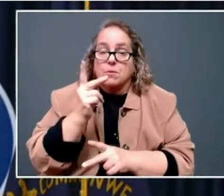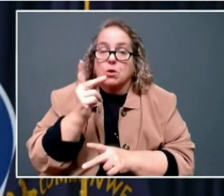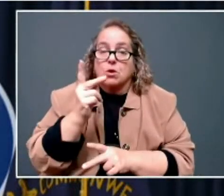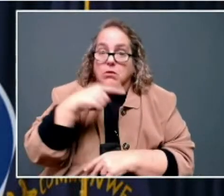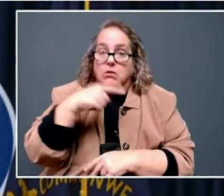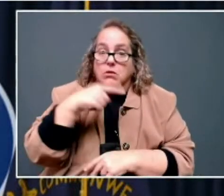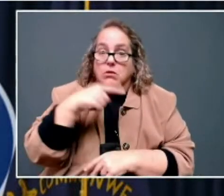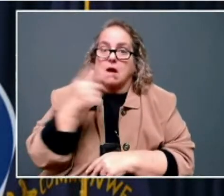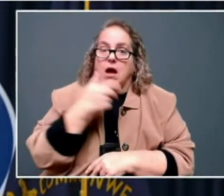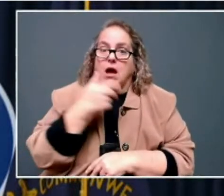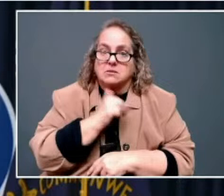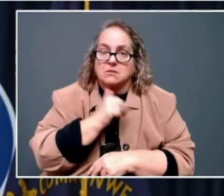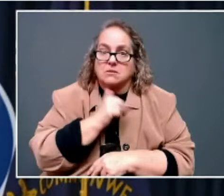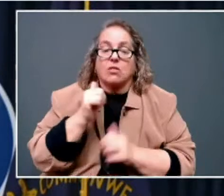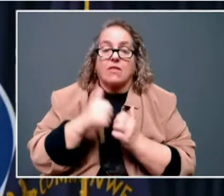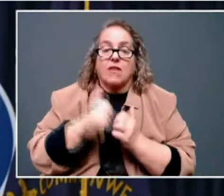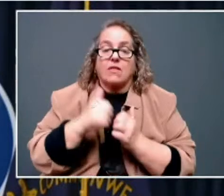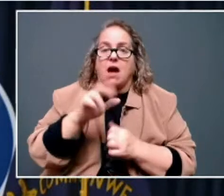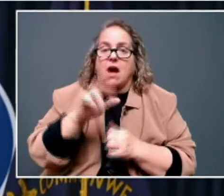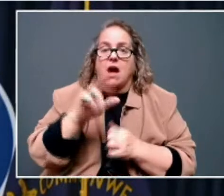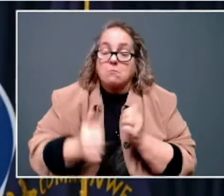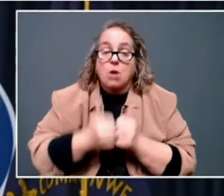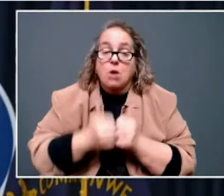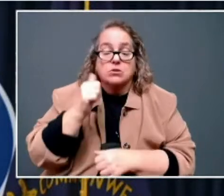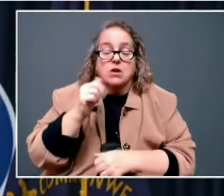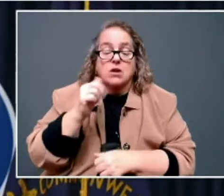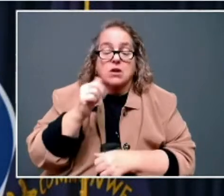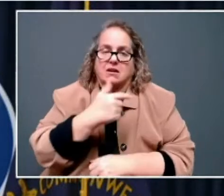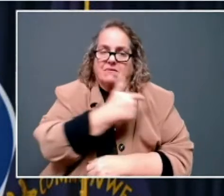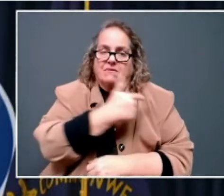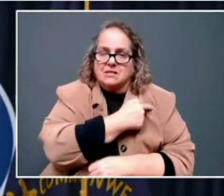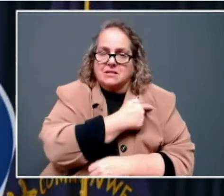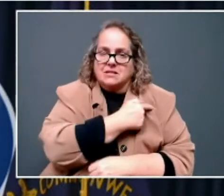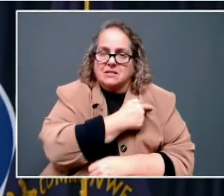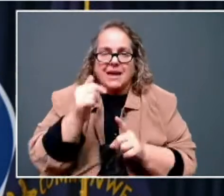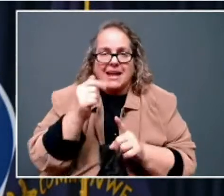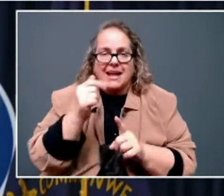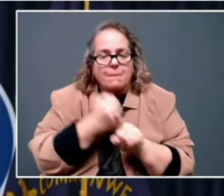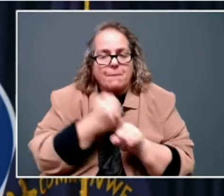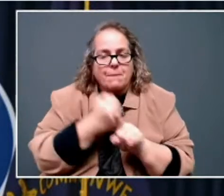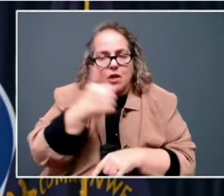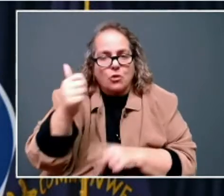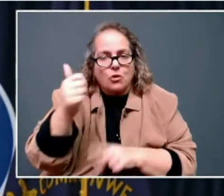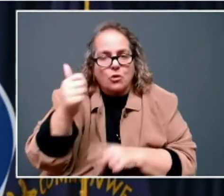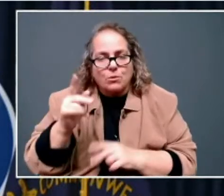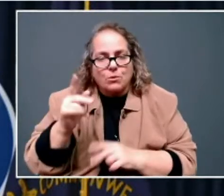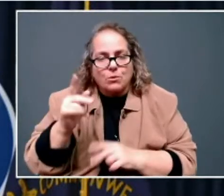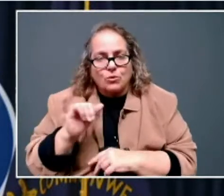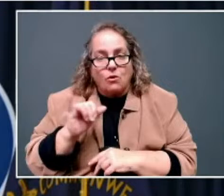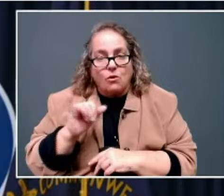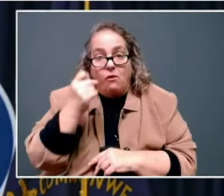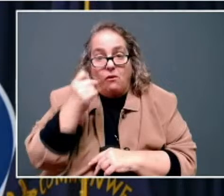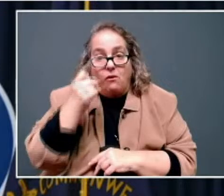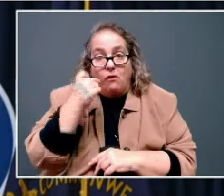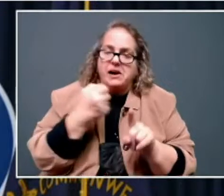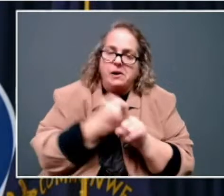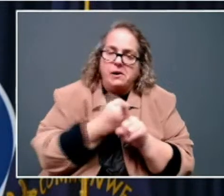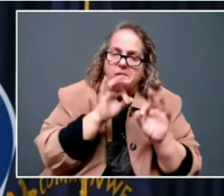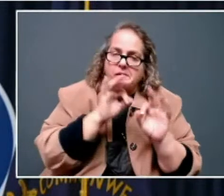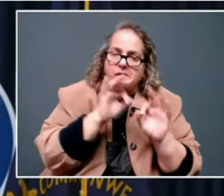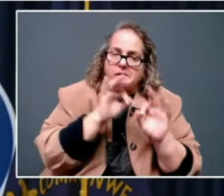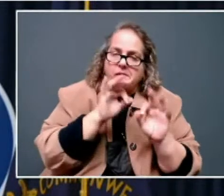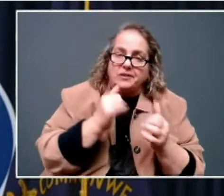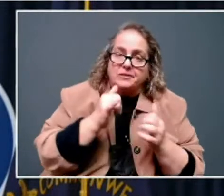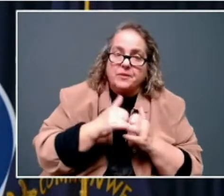are unvaccinated. But you know what? That impacts everybody else too. First, it impacts their families that have probably